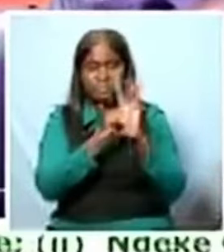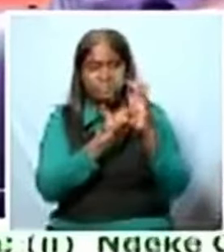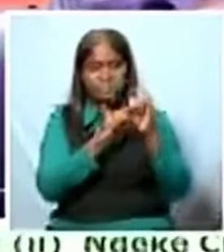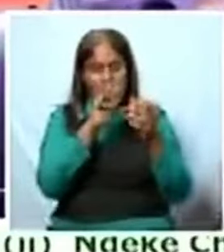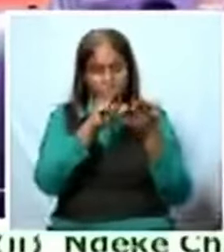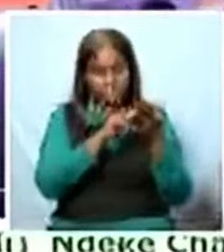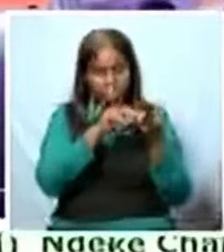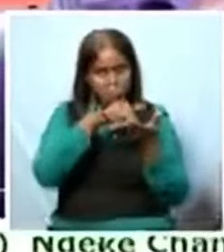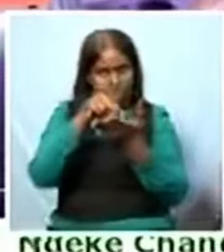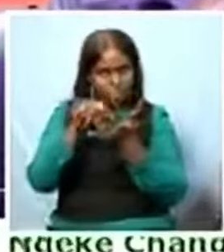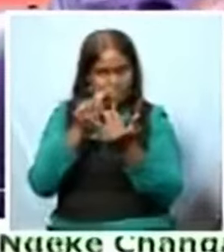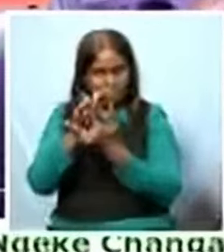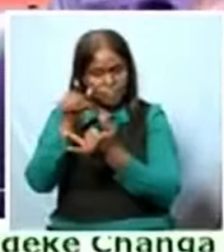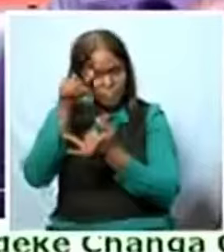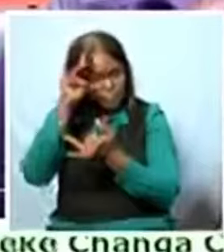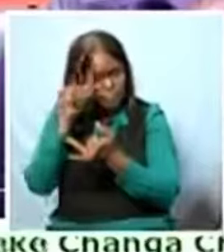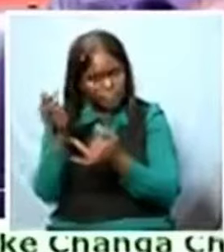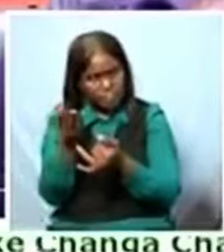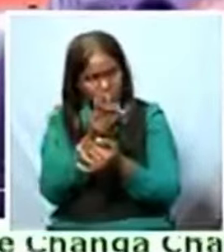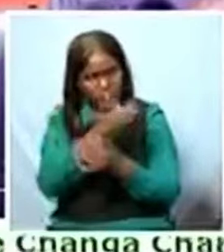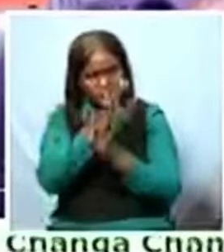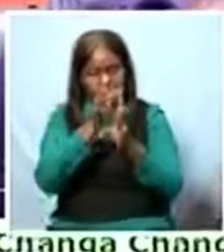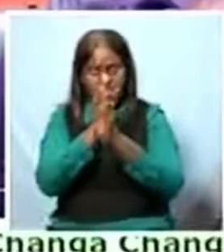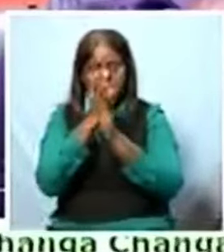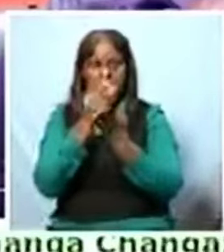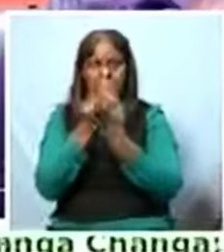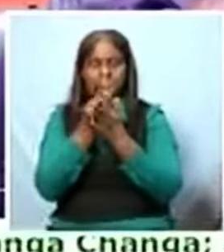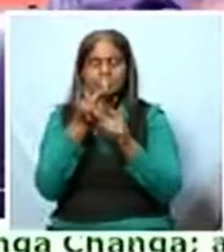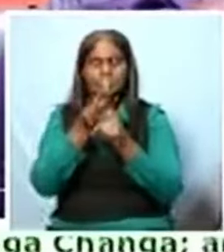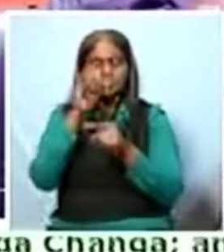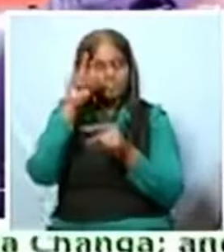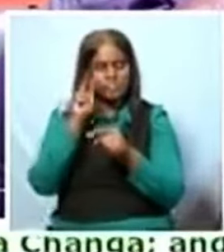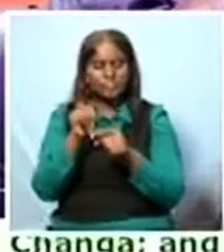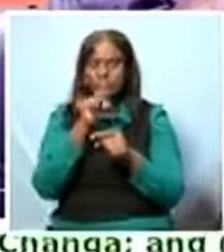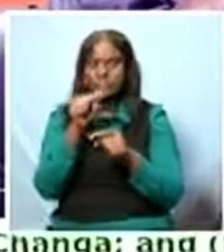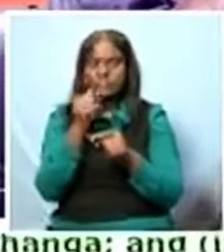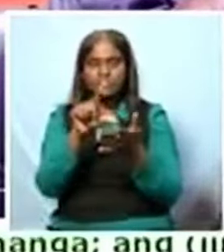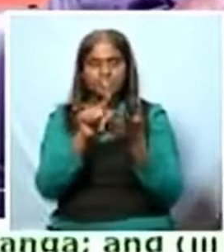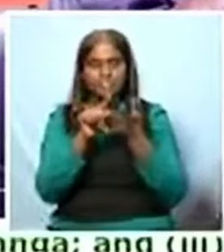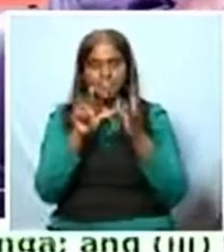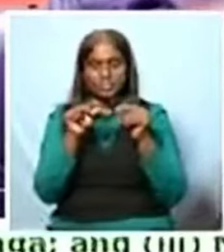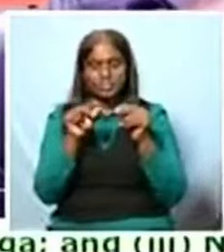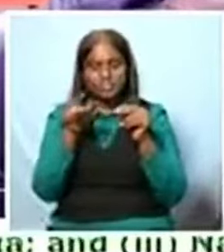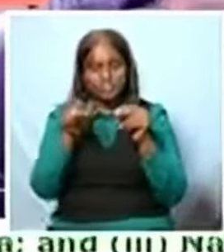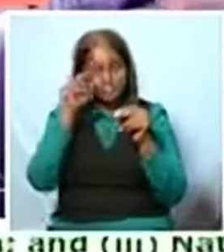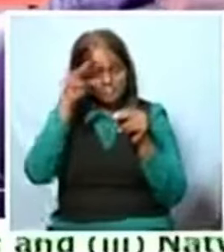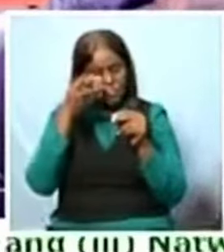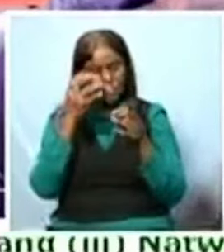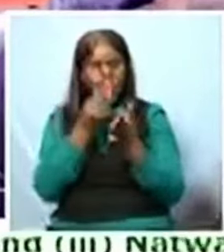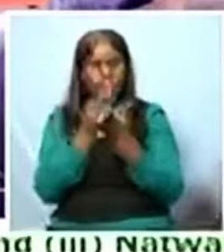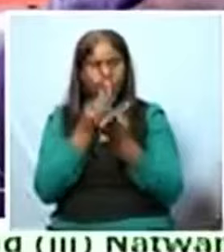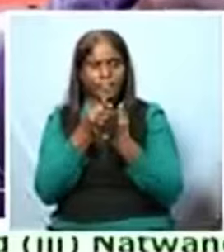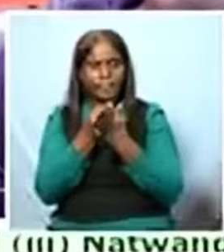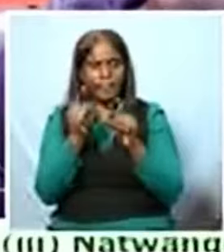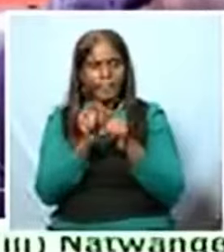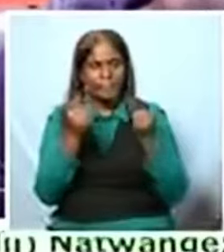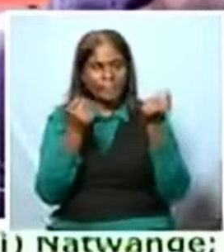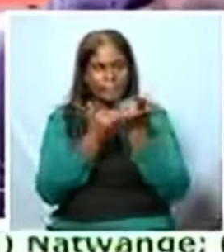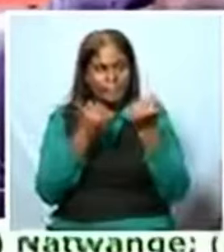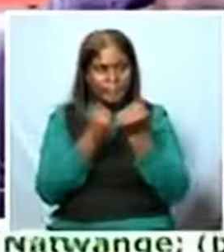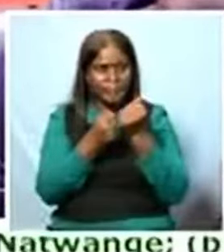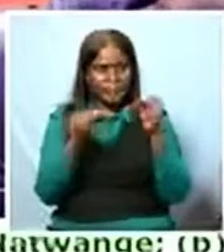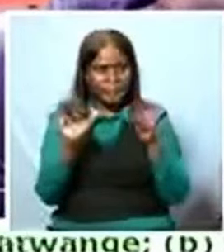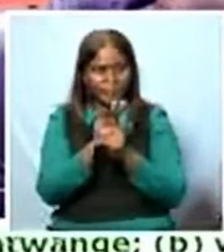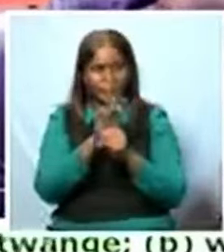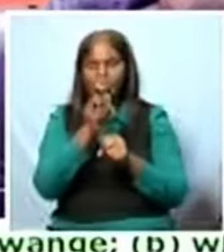paid through the ministry. So these are direct funds from the ministry. It's not a loan. So the Ministry of Finance is supporting the Ministry